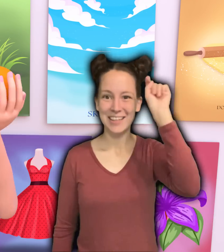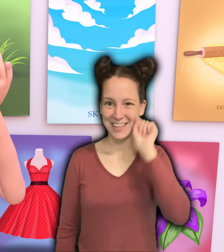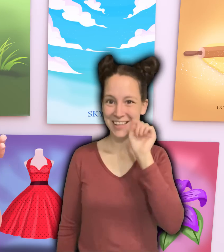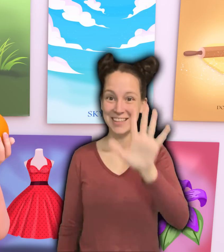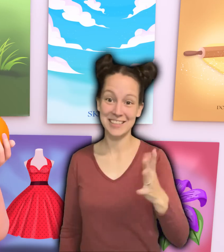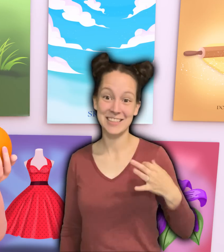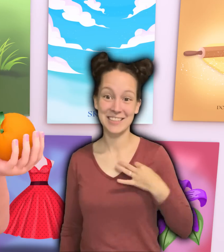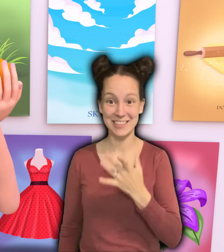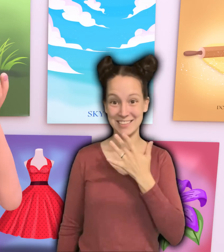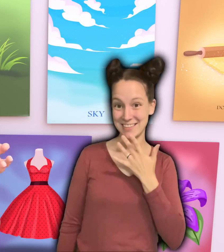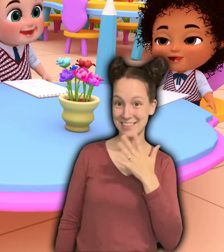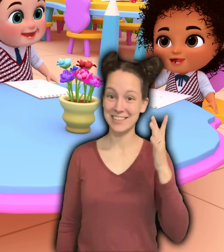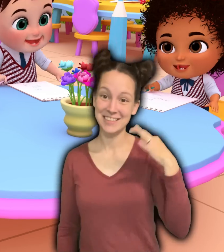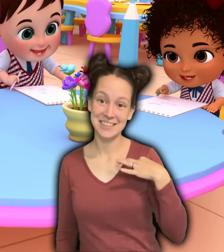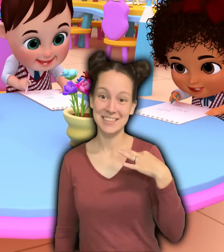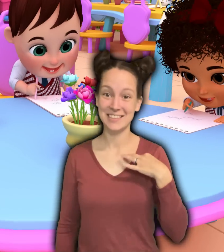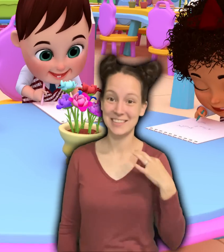shirt of your